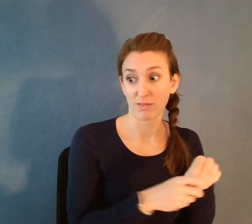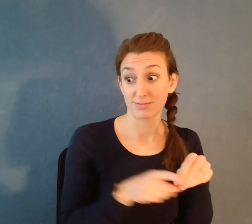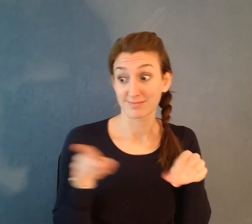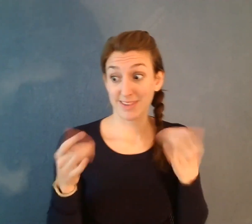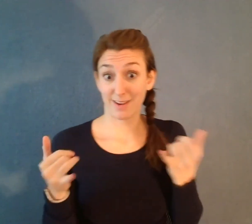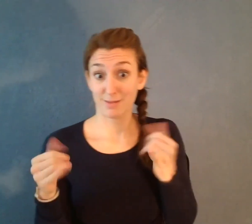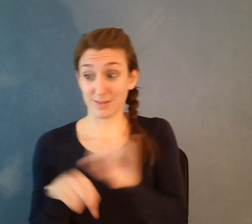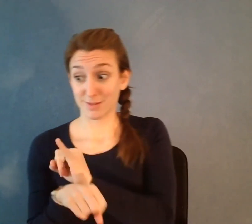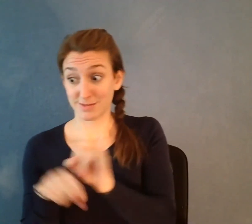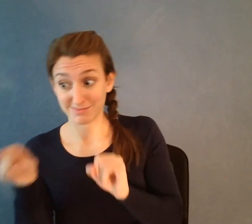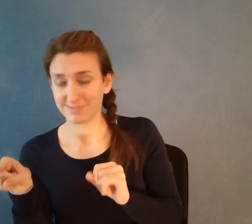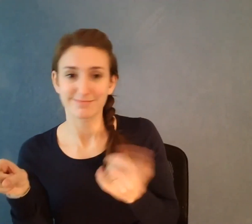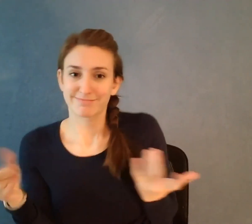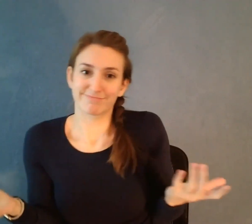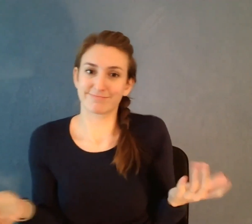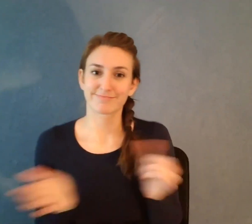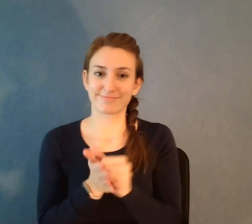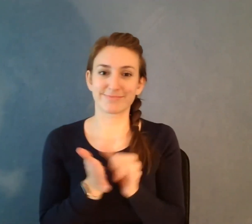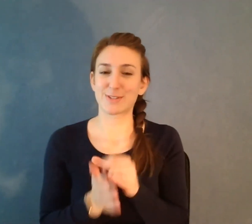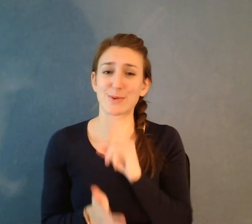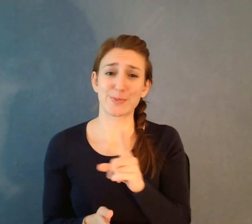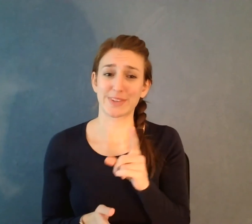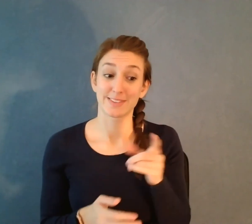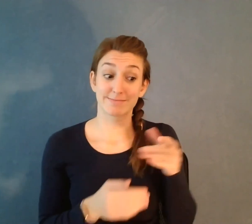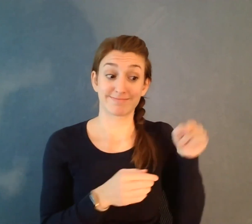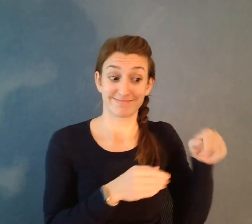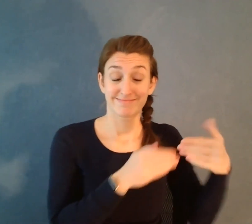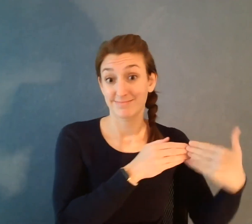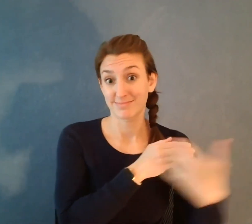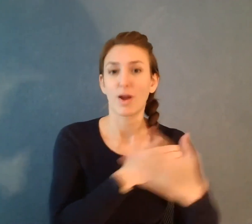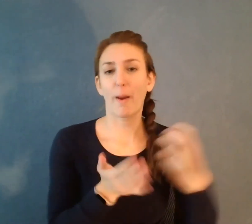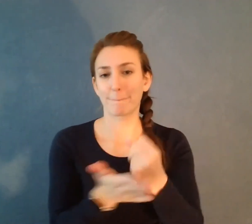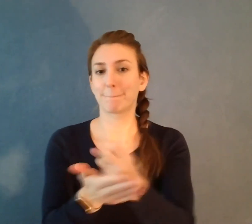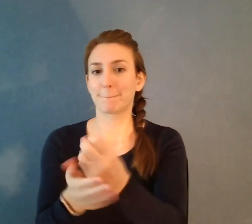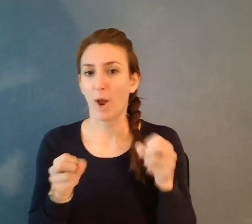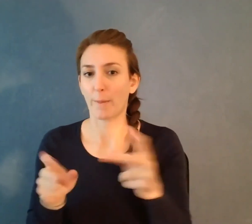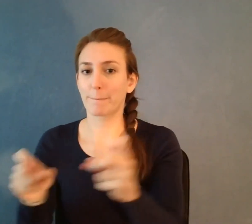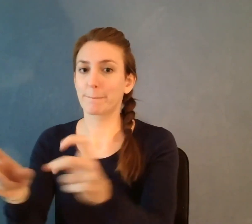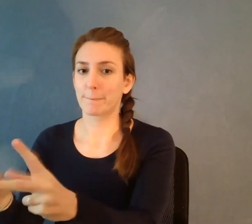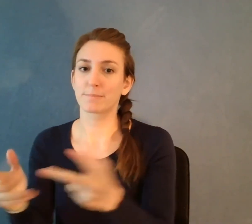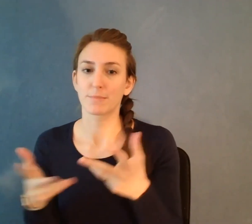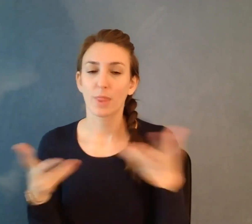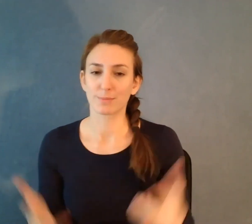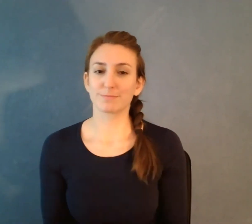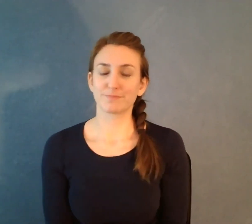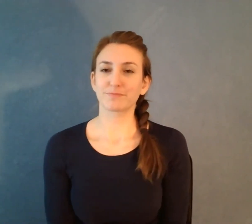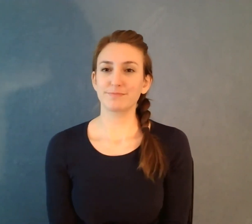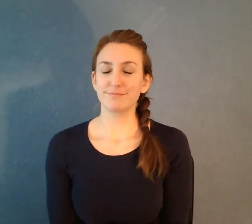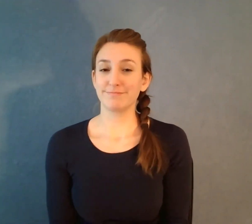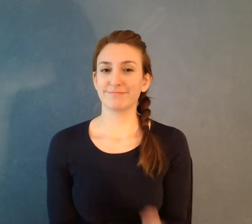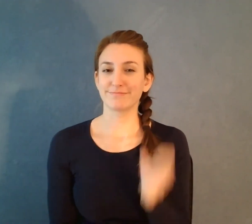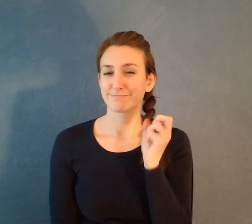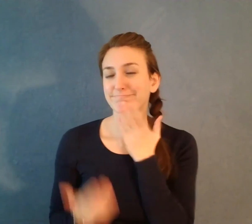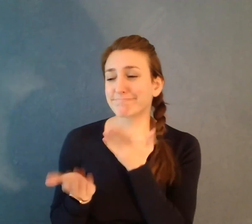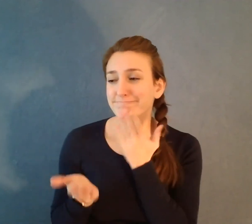and it's been great. So thank you again. Thank you. And I'll ask you guys one last question here. I want to